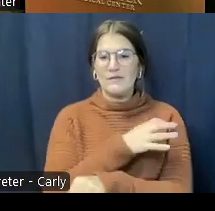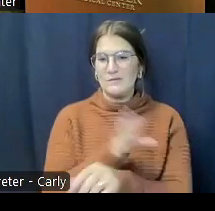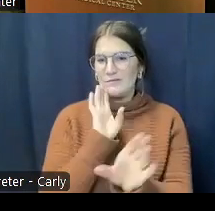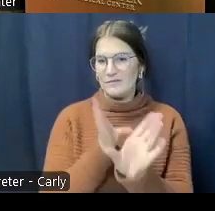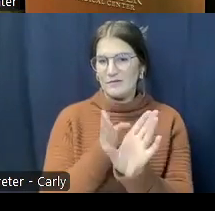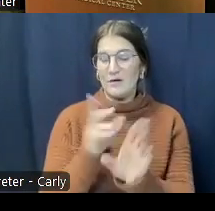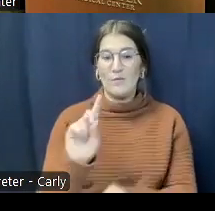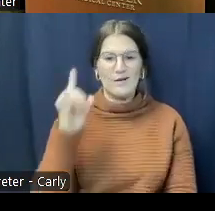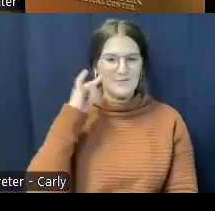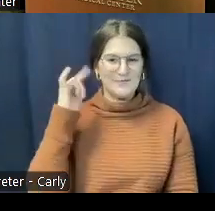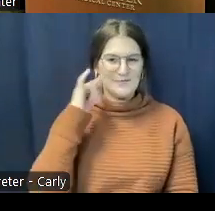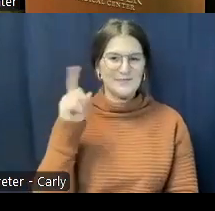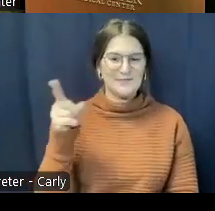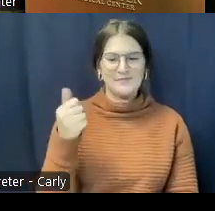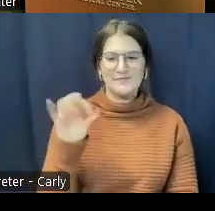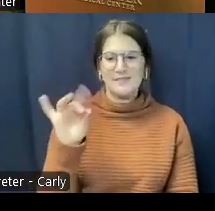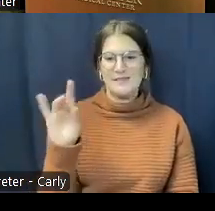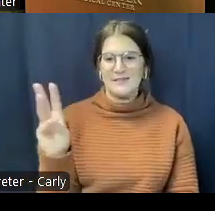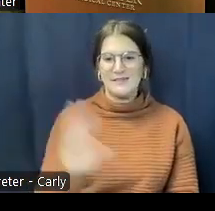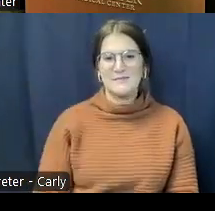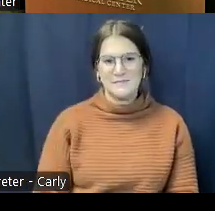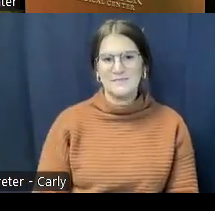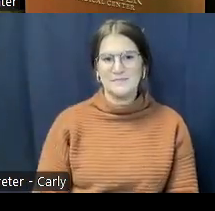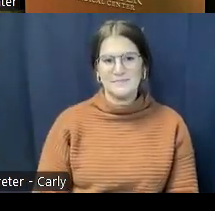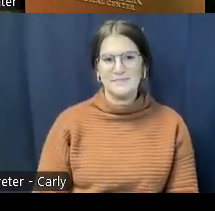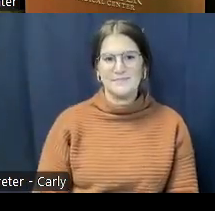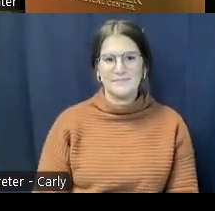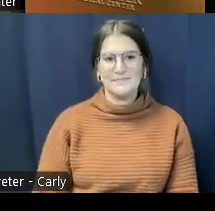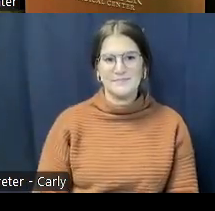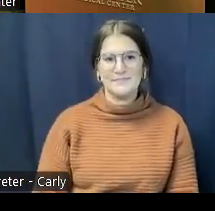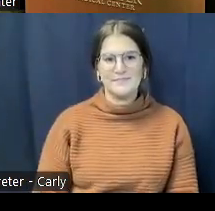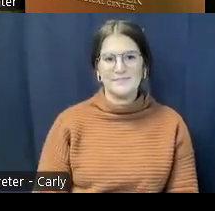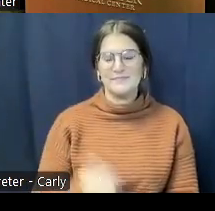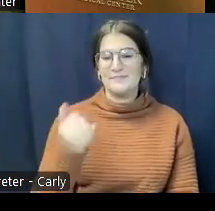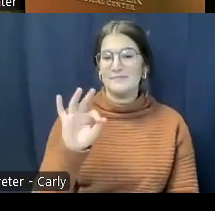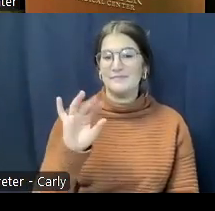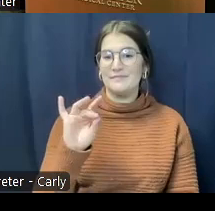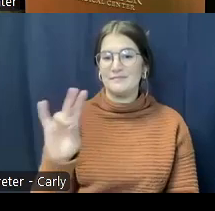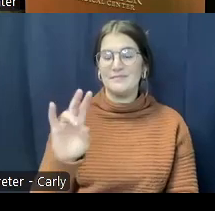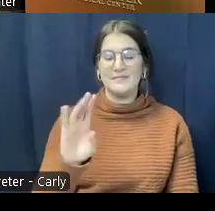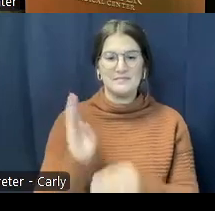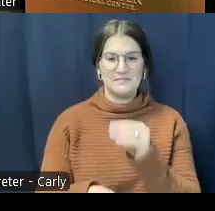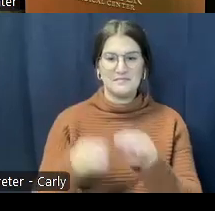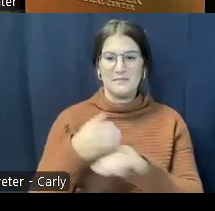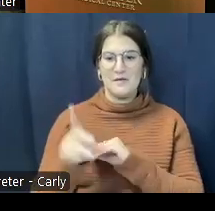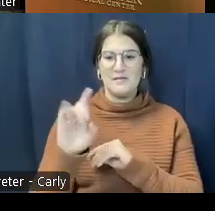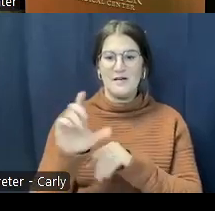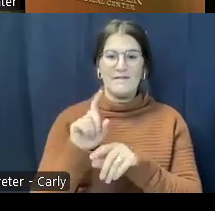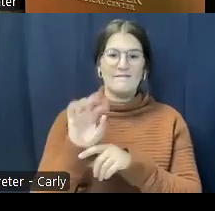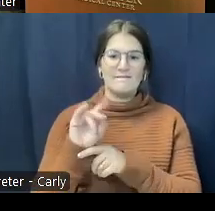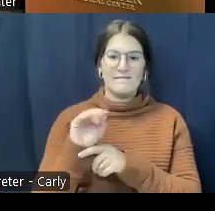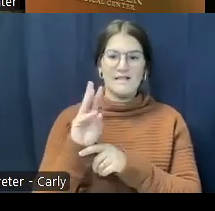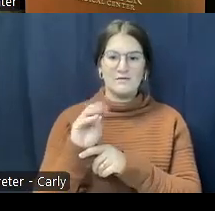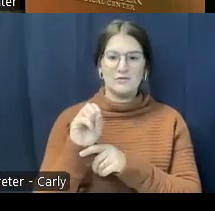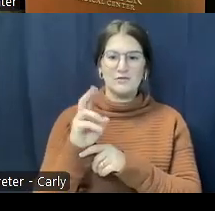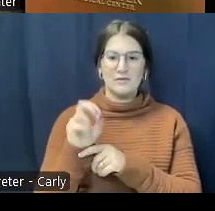in California in 1986. In 1987, he completed a postdoctoral fellowship in family